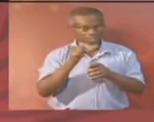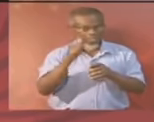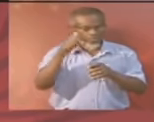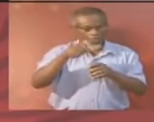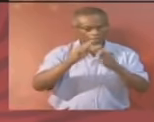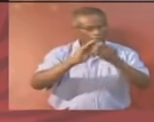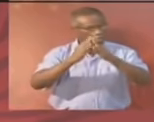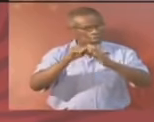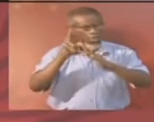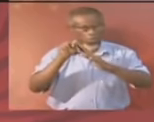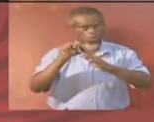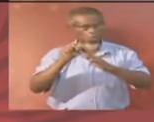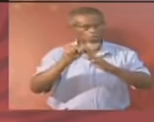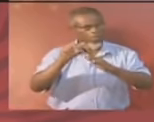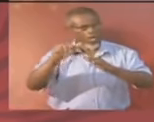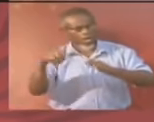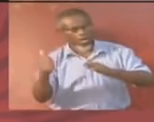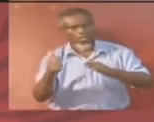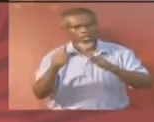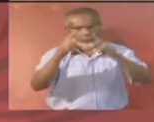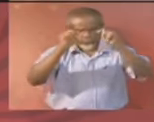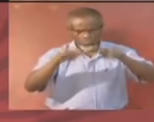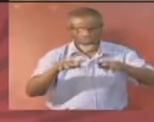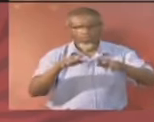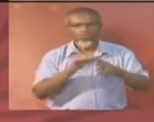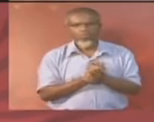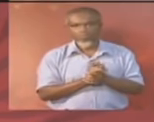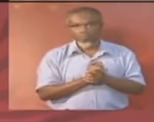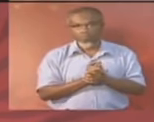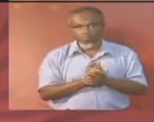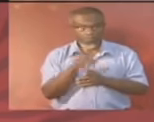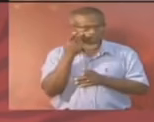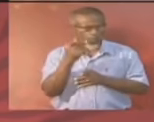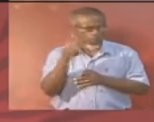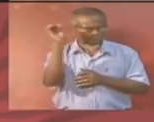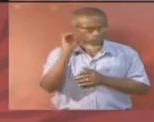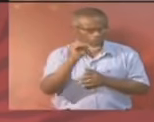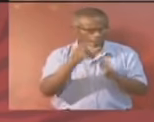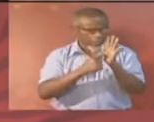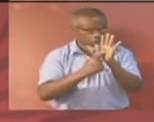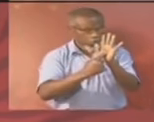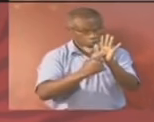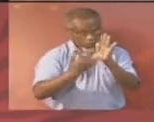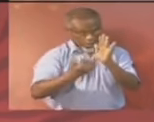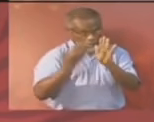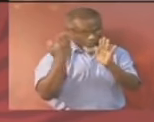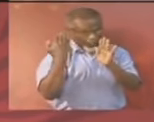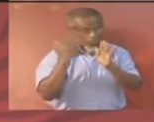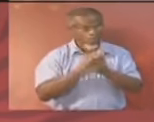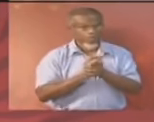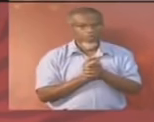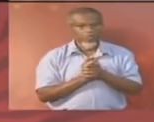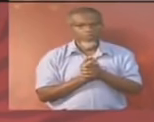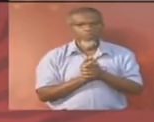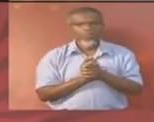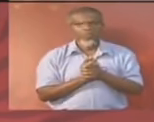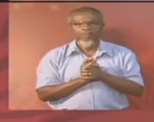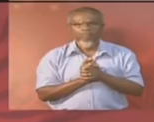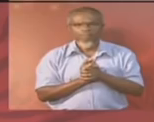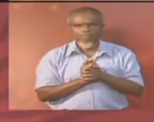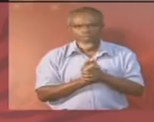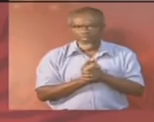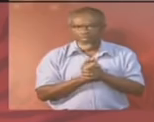samples. Now, it's important to note that those percentages that I showed are not, the samples that we get